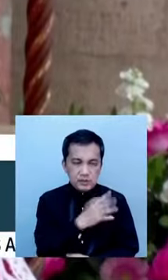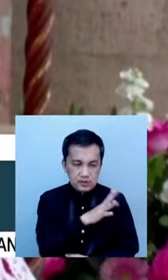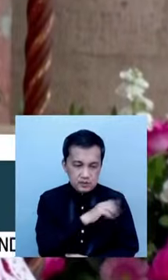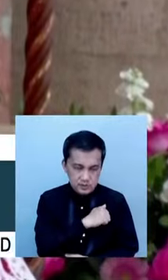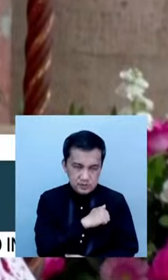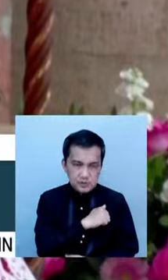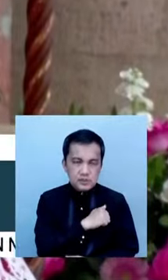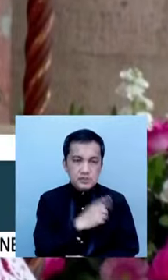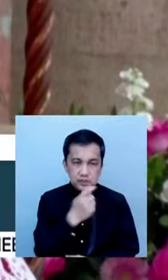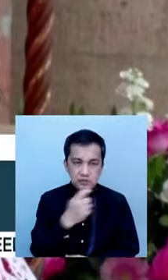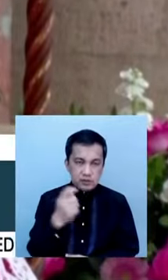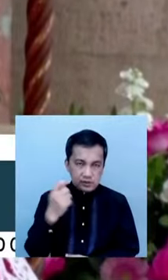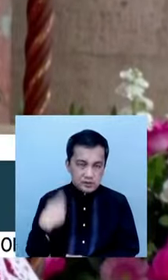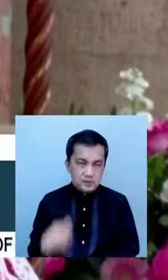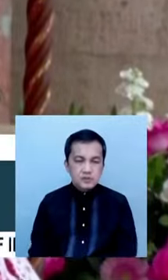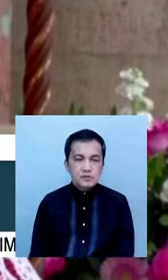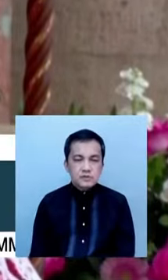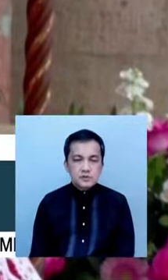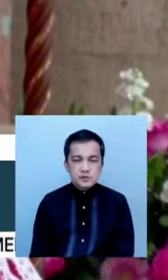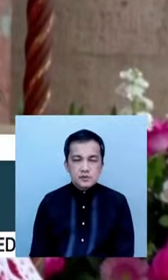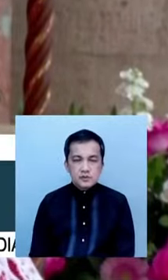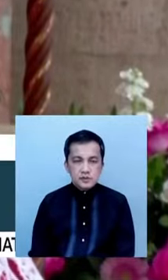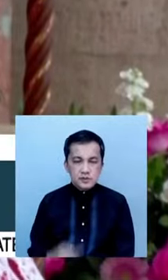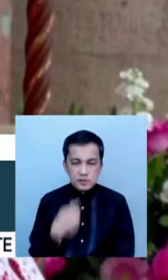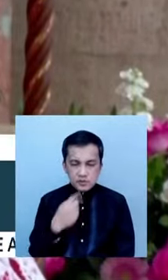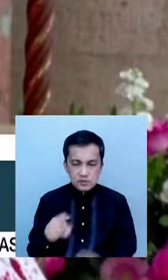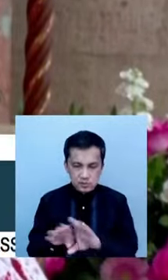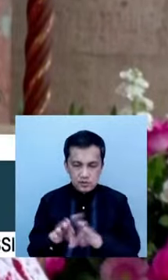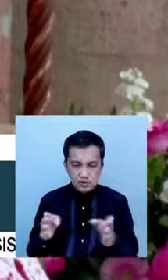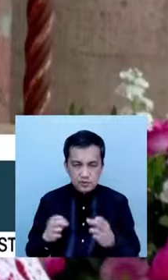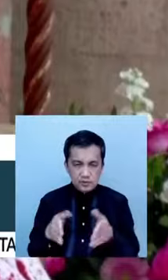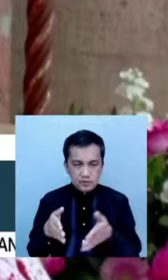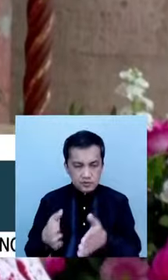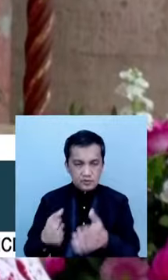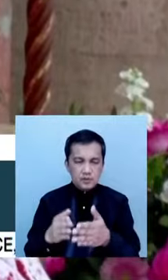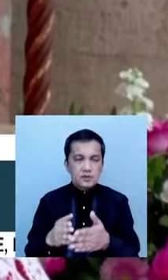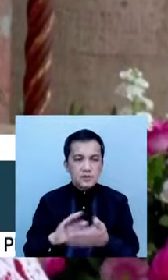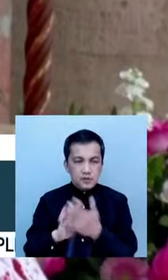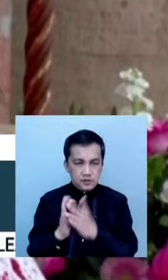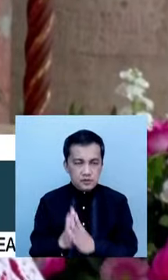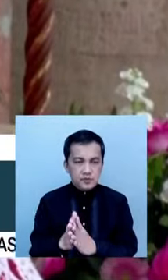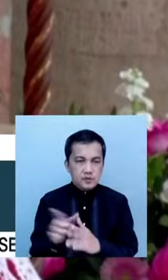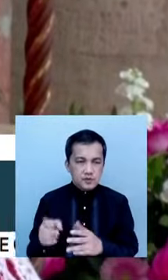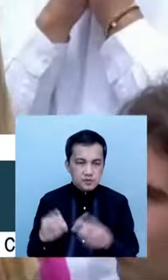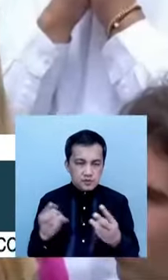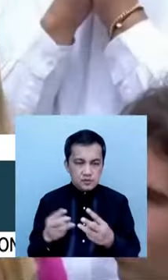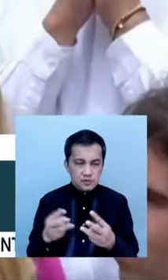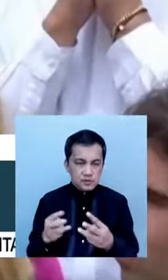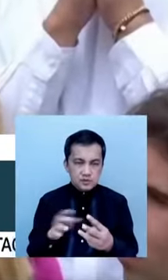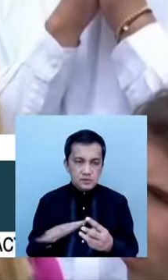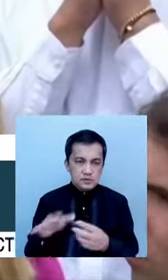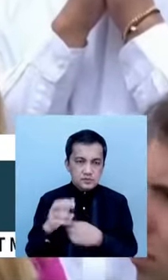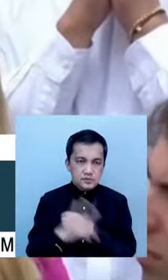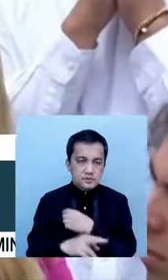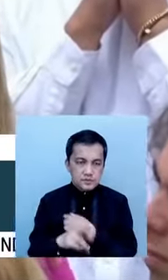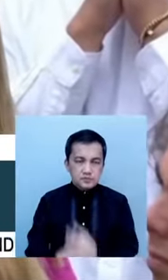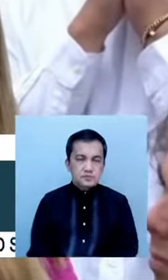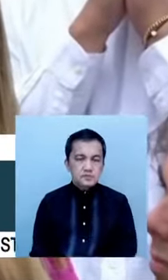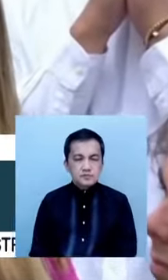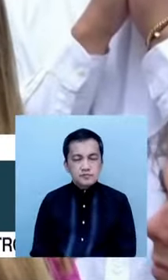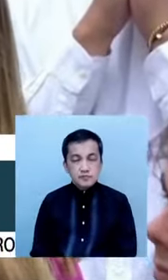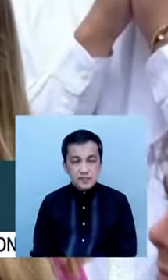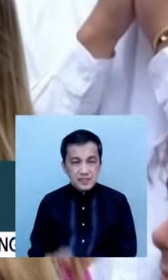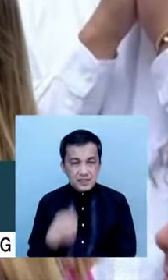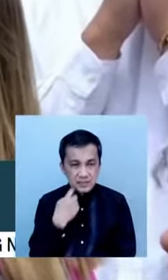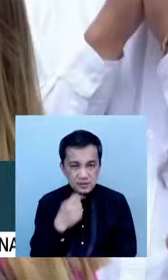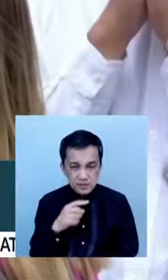Ukraine. May the risen Christ open a path of peace for the war-torn peoples of those regions. May the risen Christ open